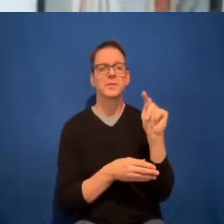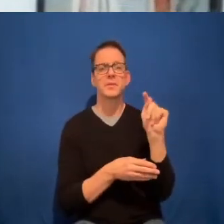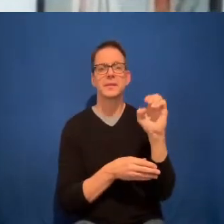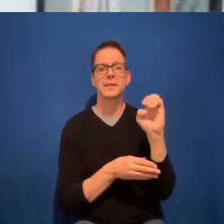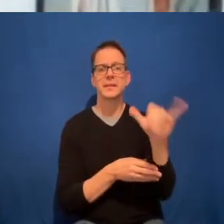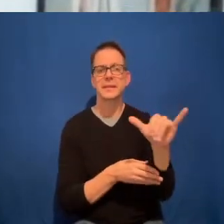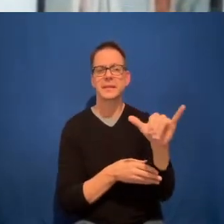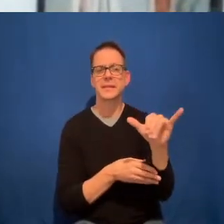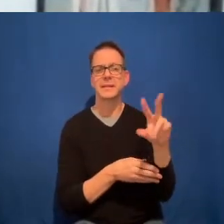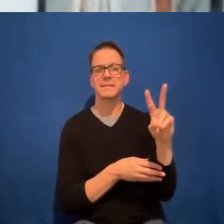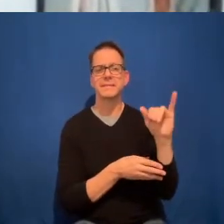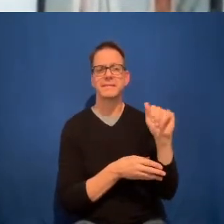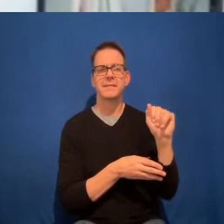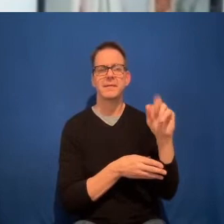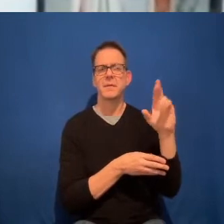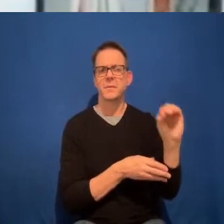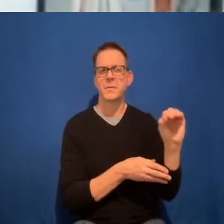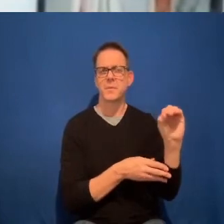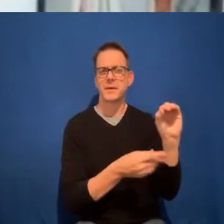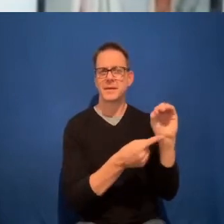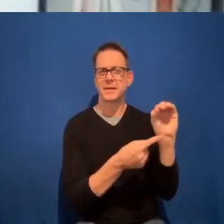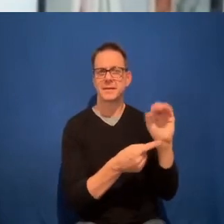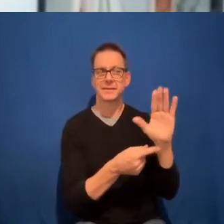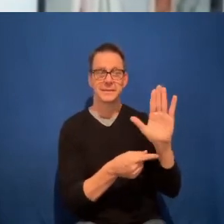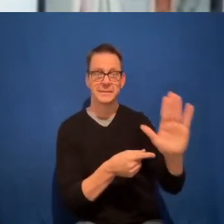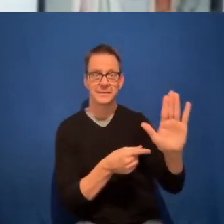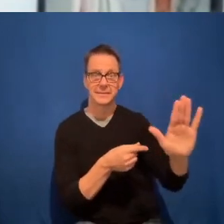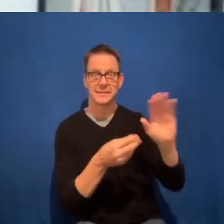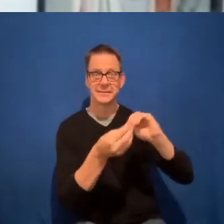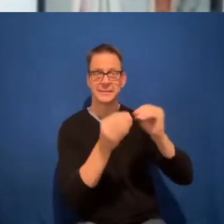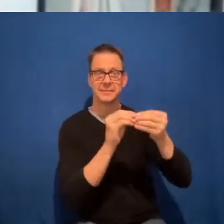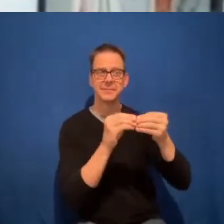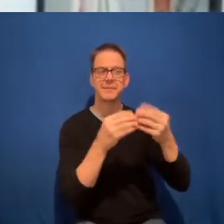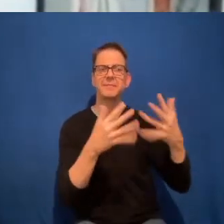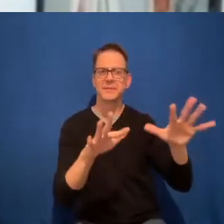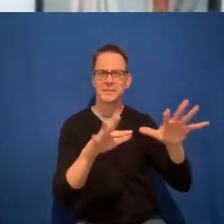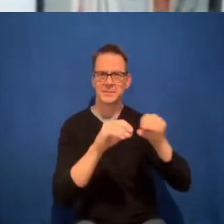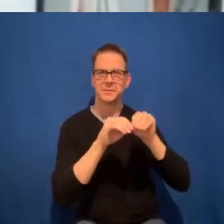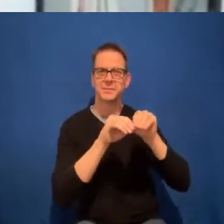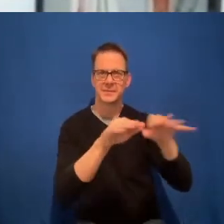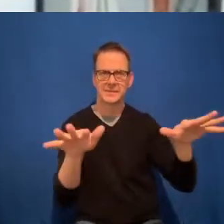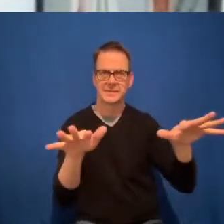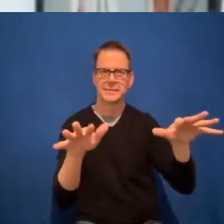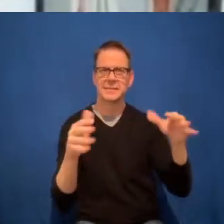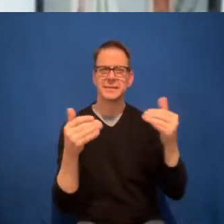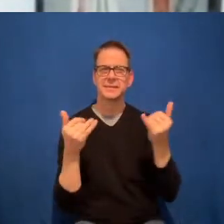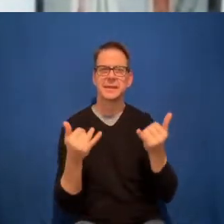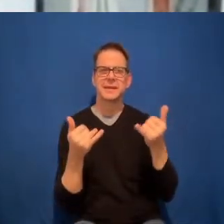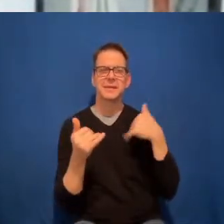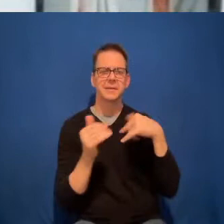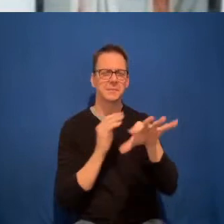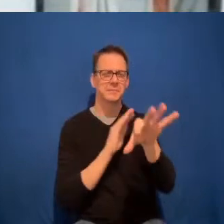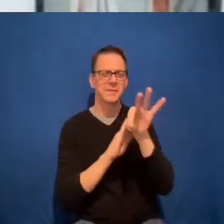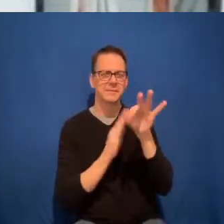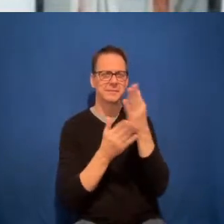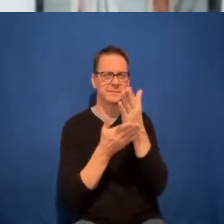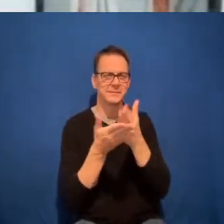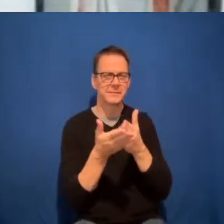numbers. So he's obviously got a news release that he can share. I'm going to kind of pick and choose between